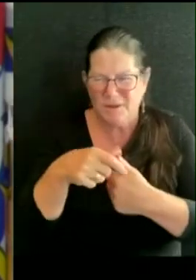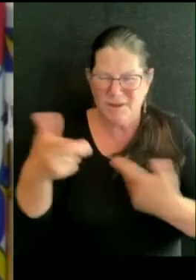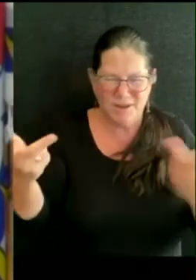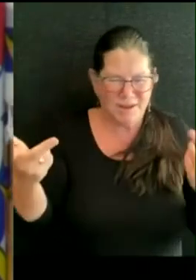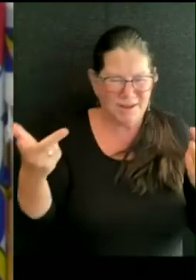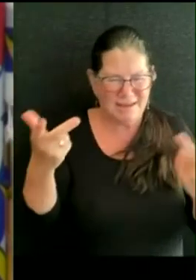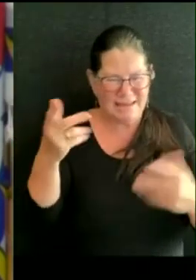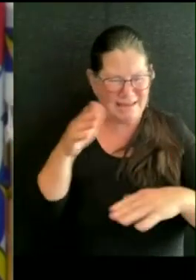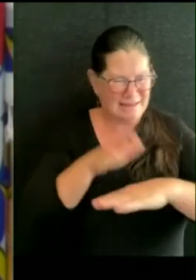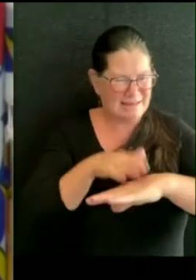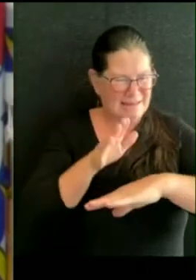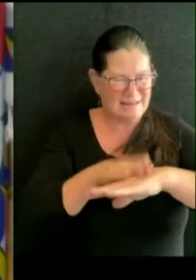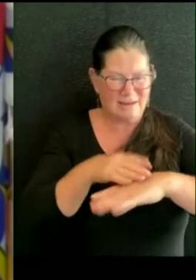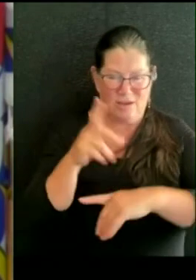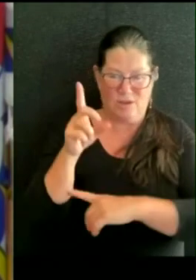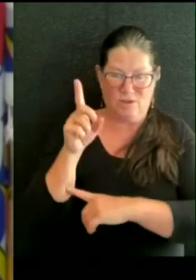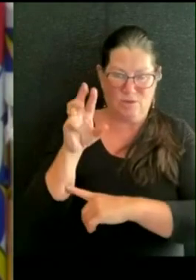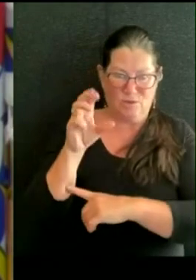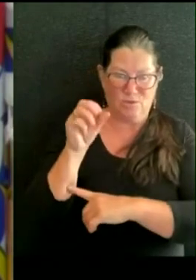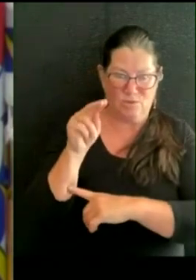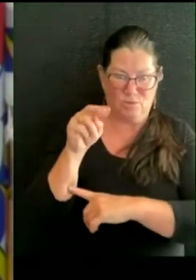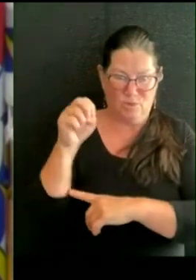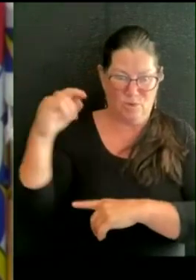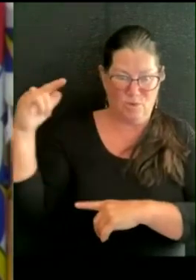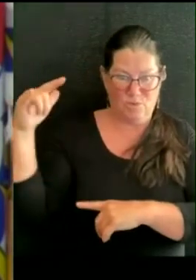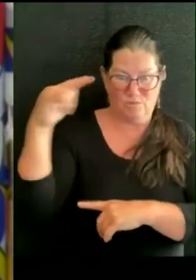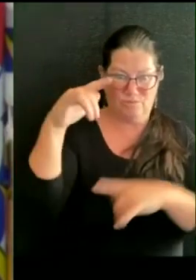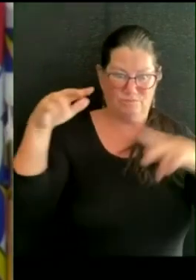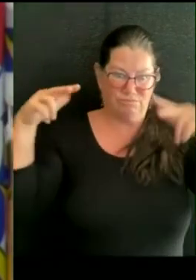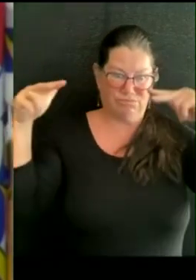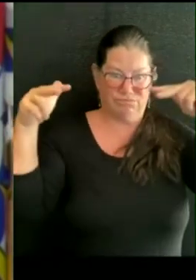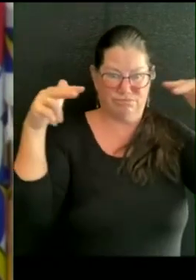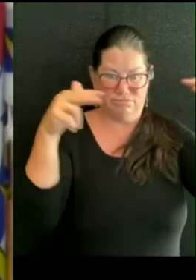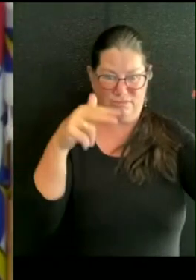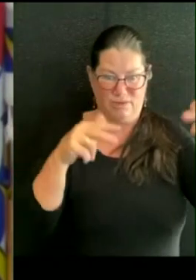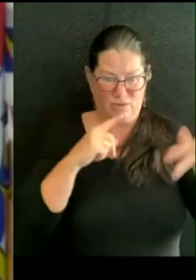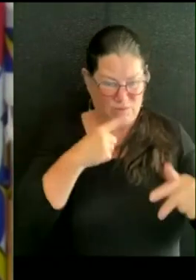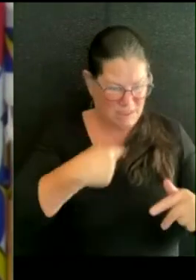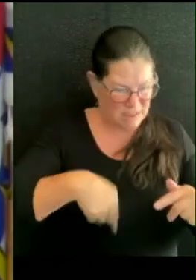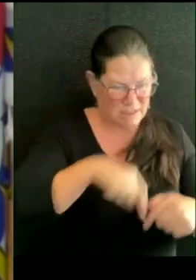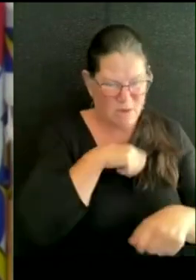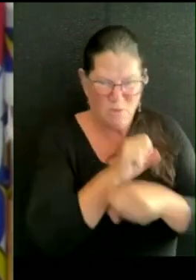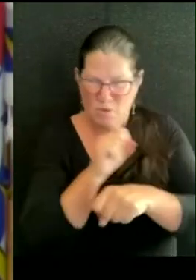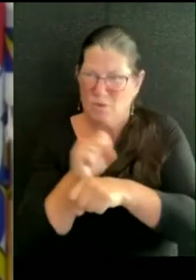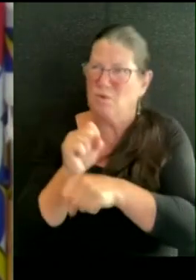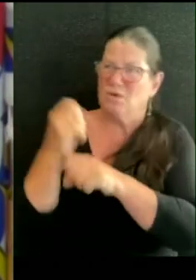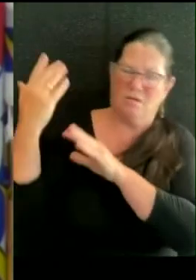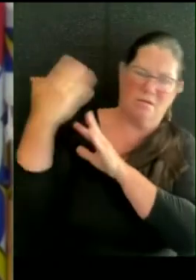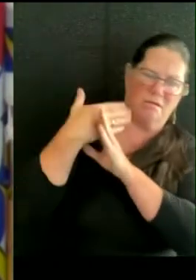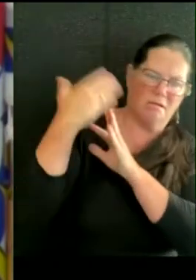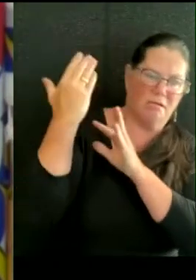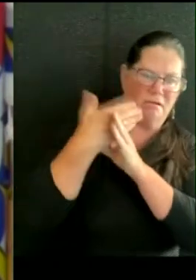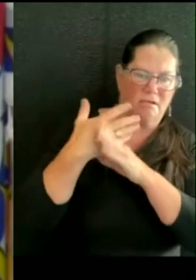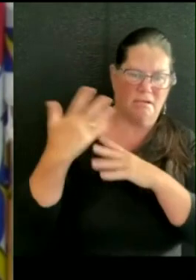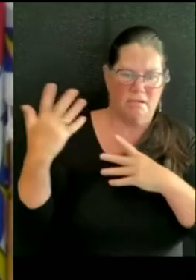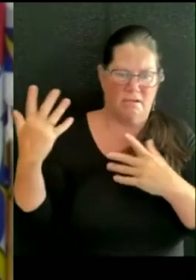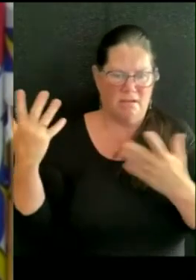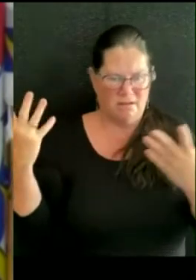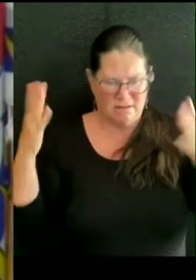a significant hazard to our aerial operations and our pilots and crews.